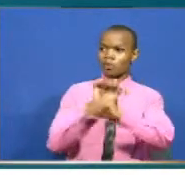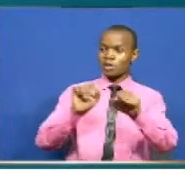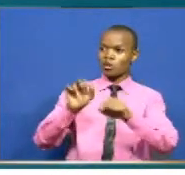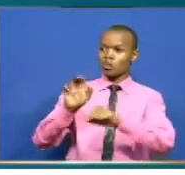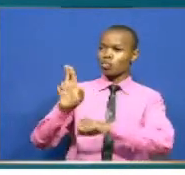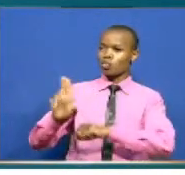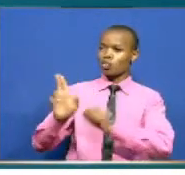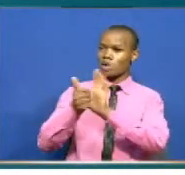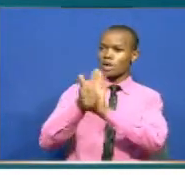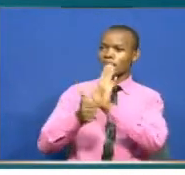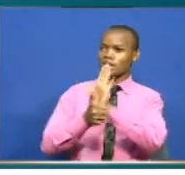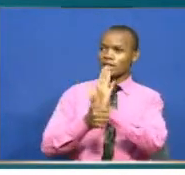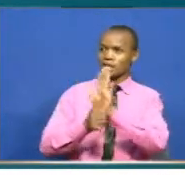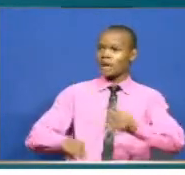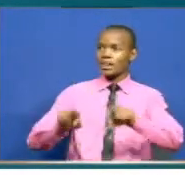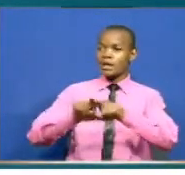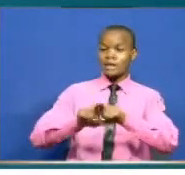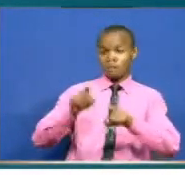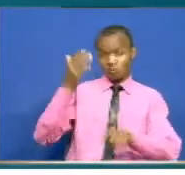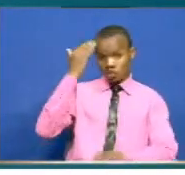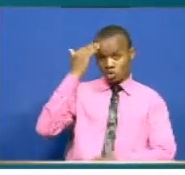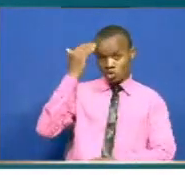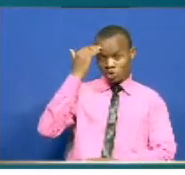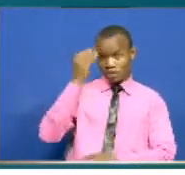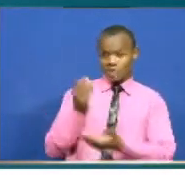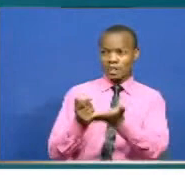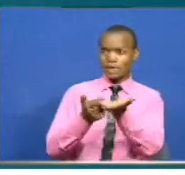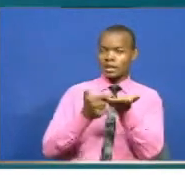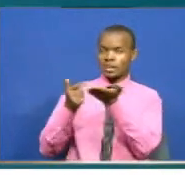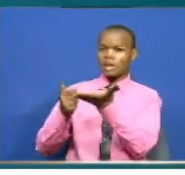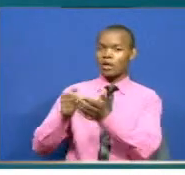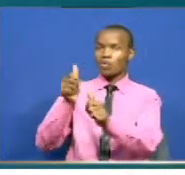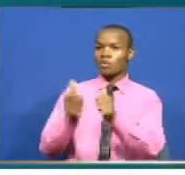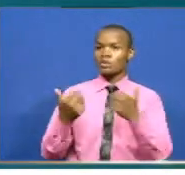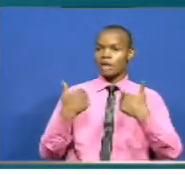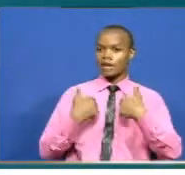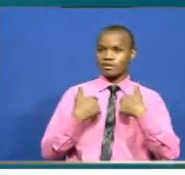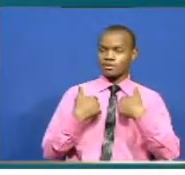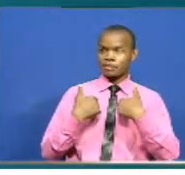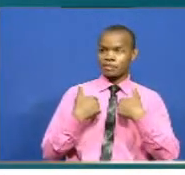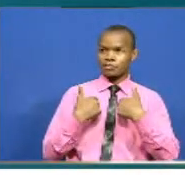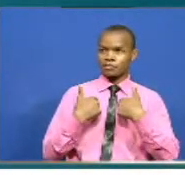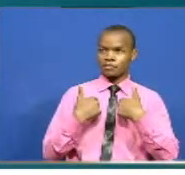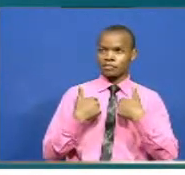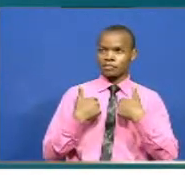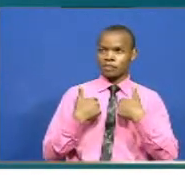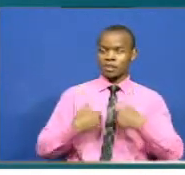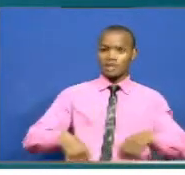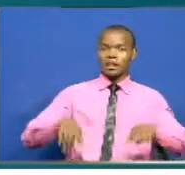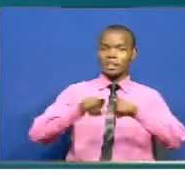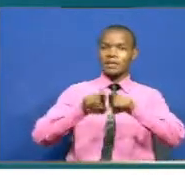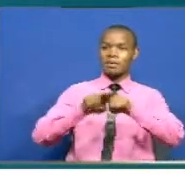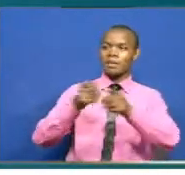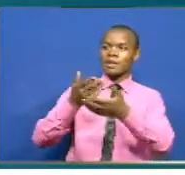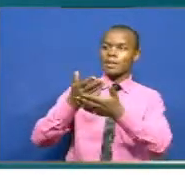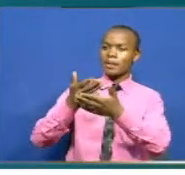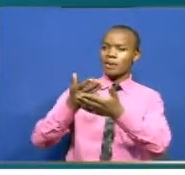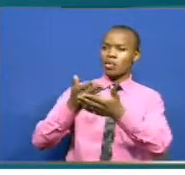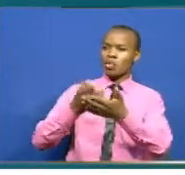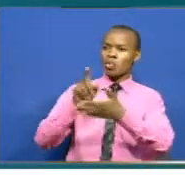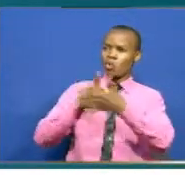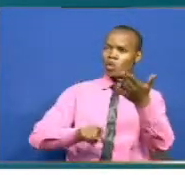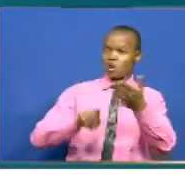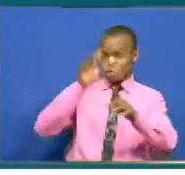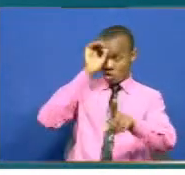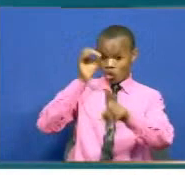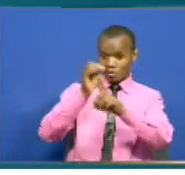there. And I know that the discussions that we have put forward, the requests that we've put forward, that Ijara and Wajir